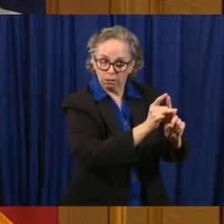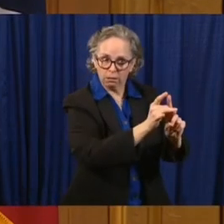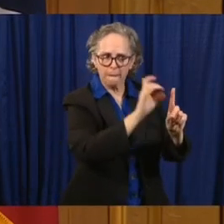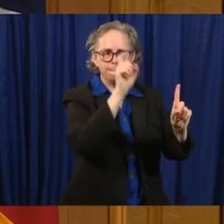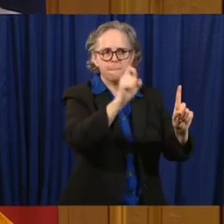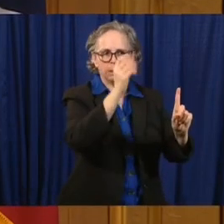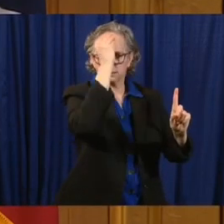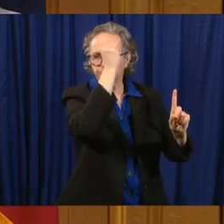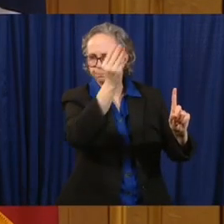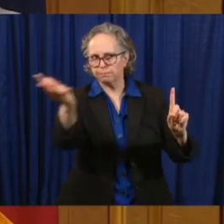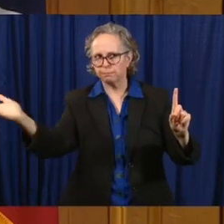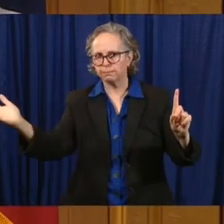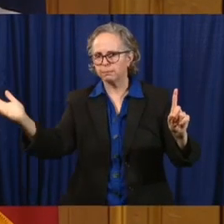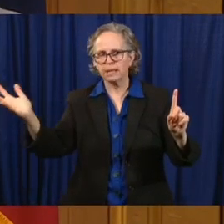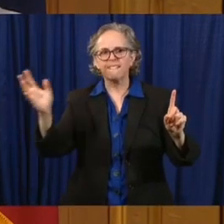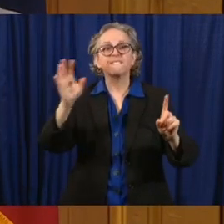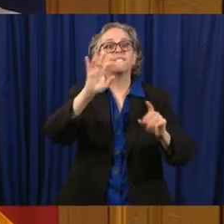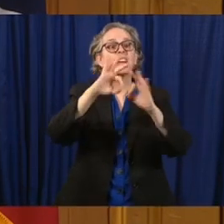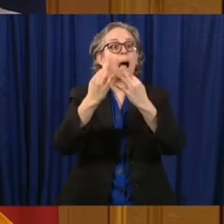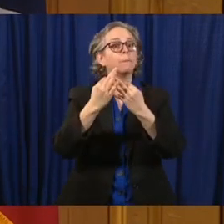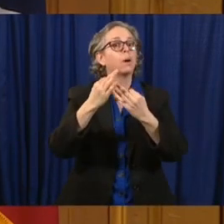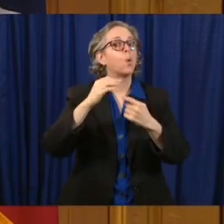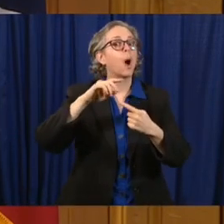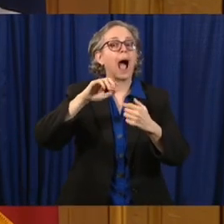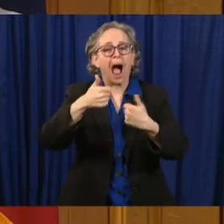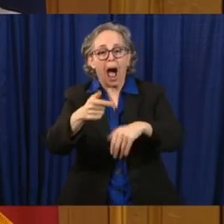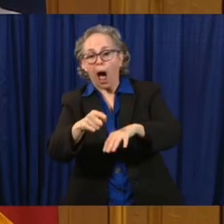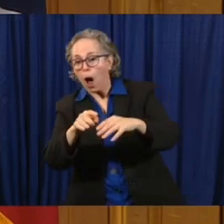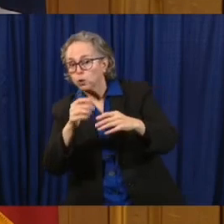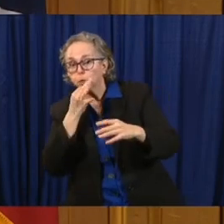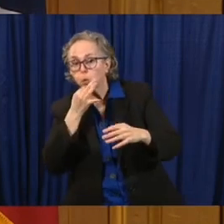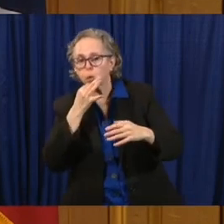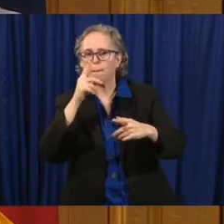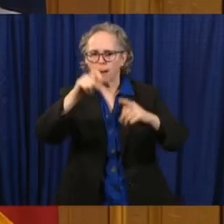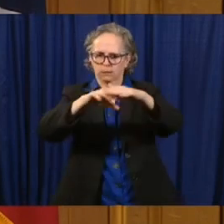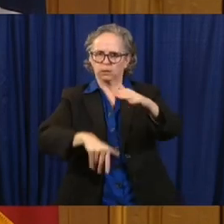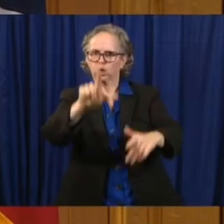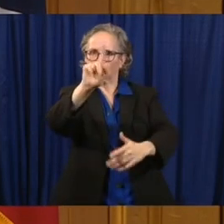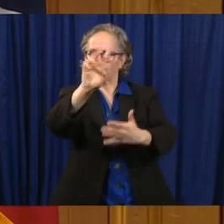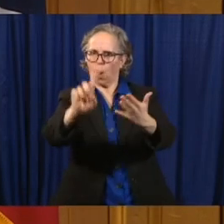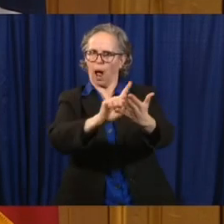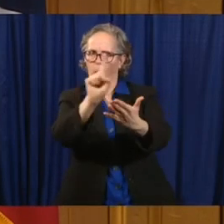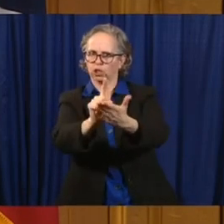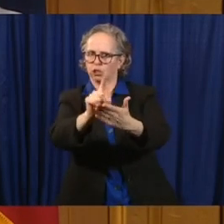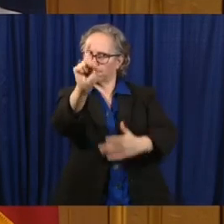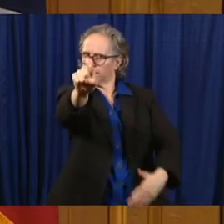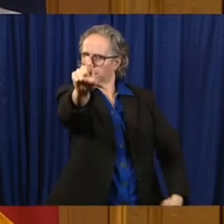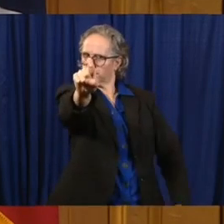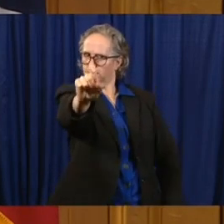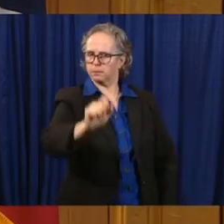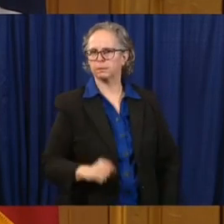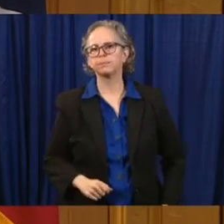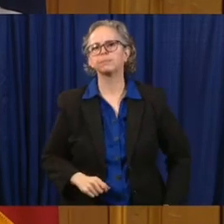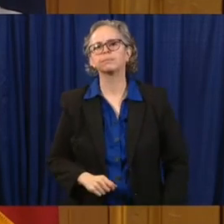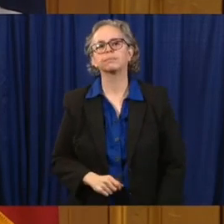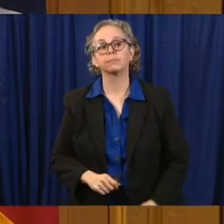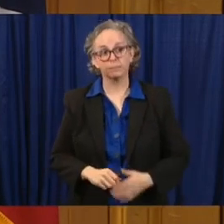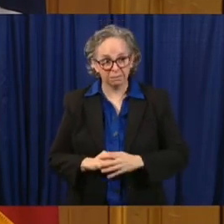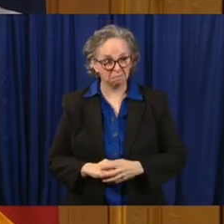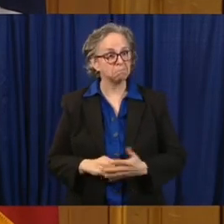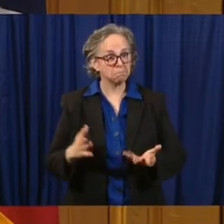strongly encouraging facilities to do this. I think most facilities were doing this, but this now is a requirement for